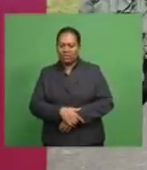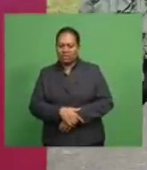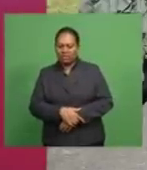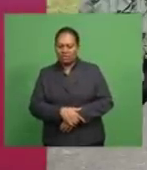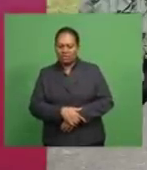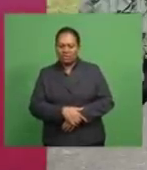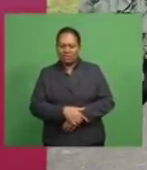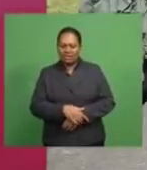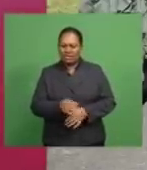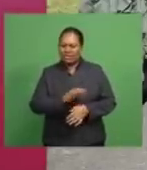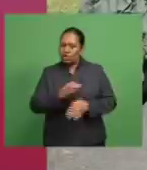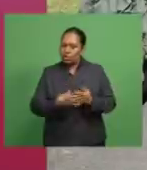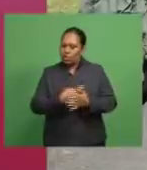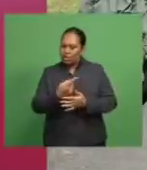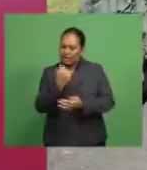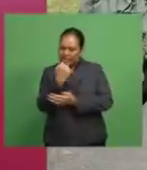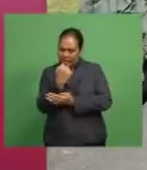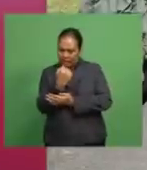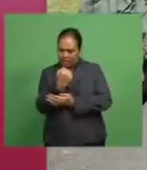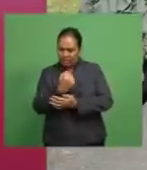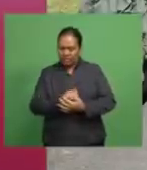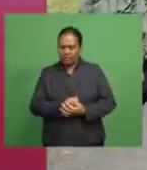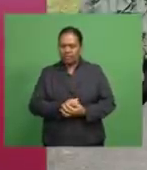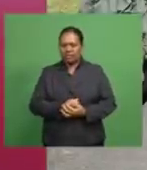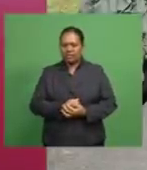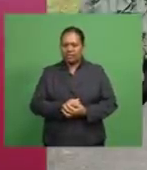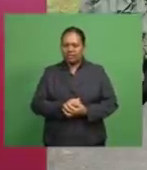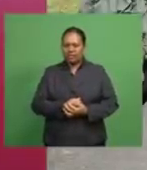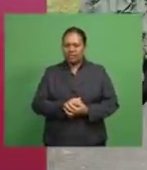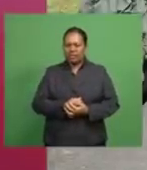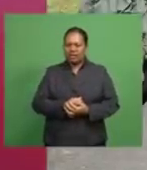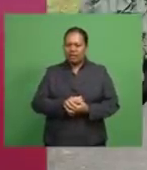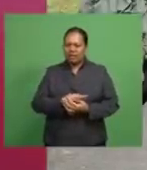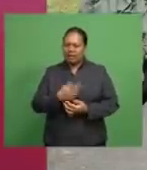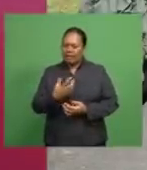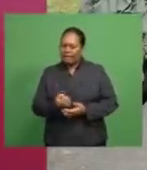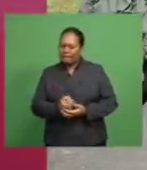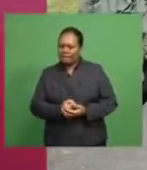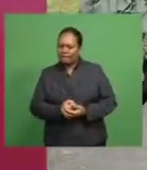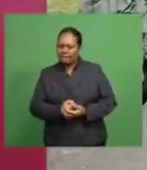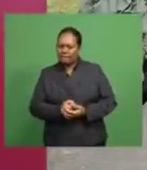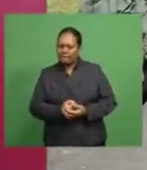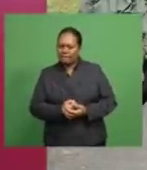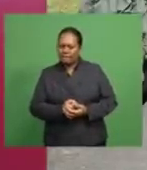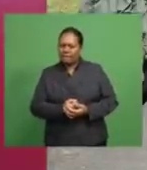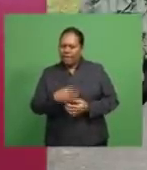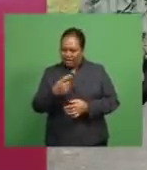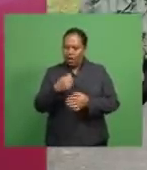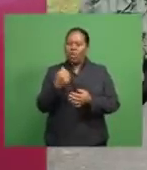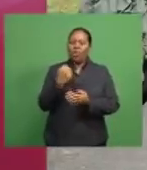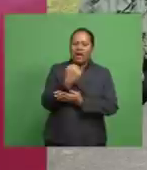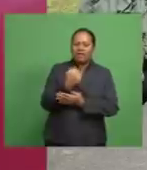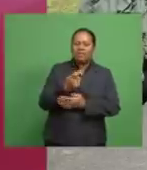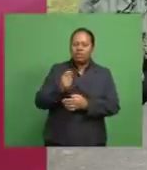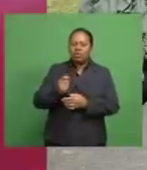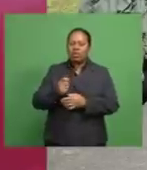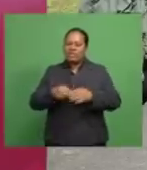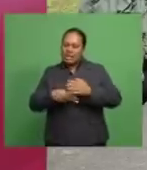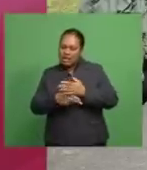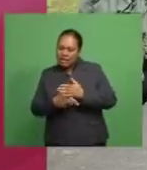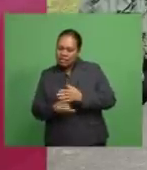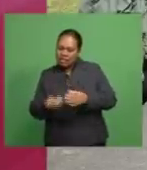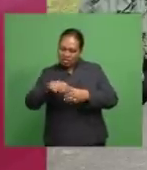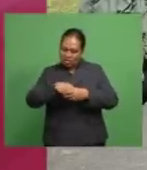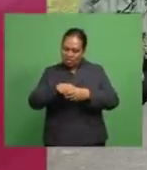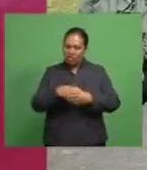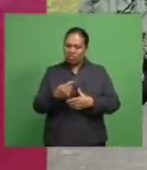walangani ortona sevens men and sevens players. We have our Latvi players who are in the Navy. In the